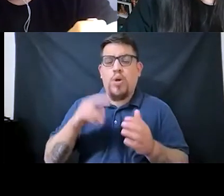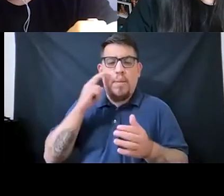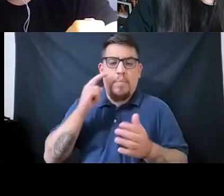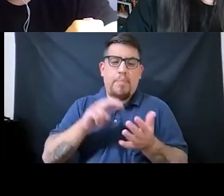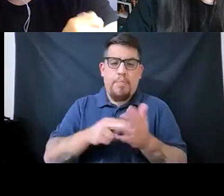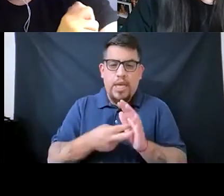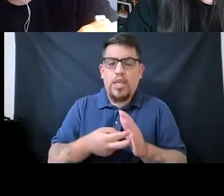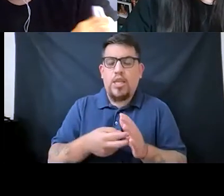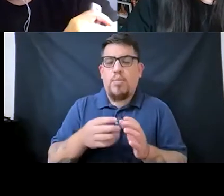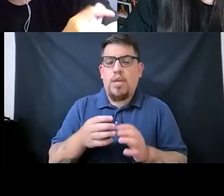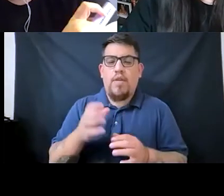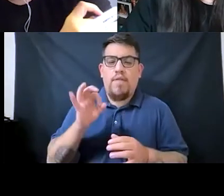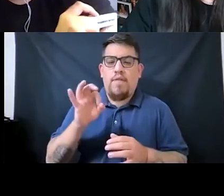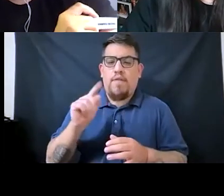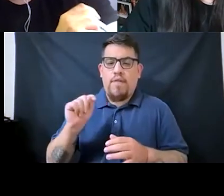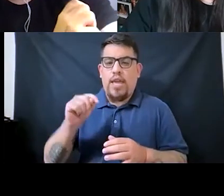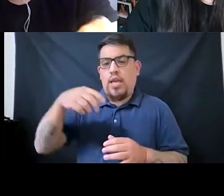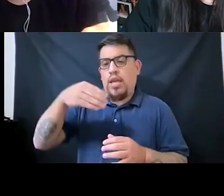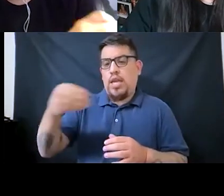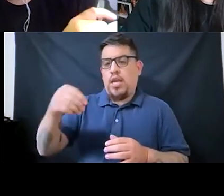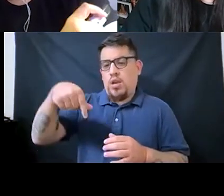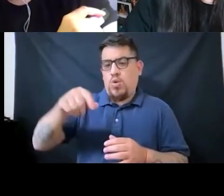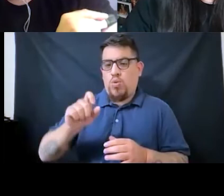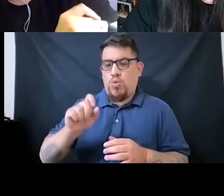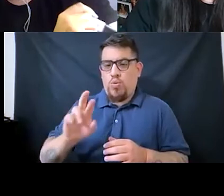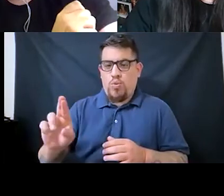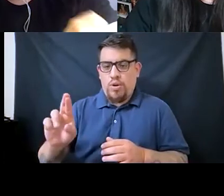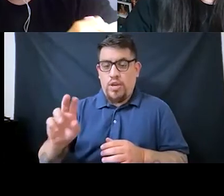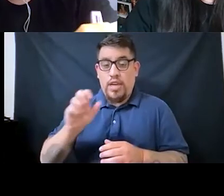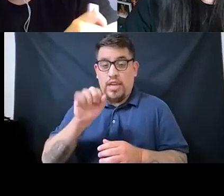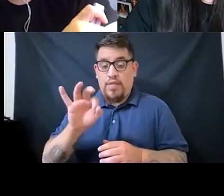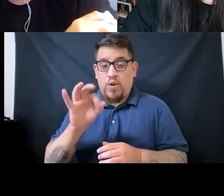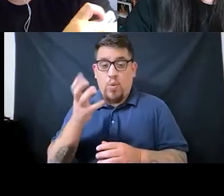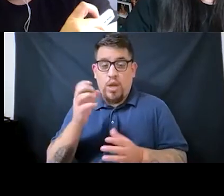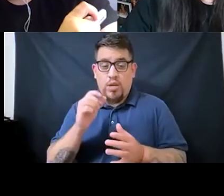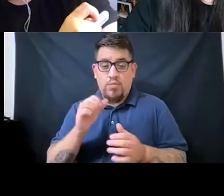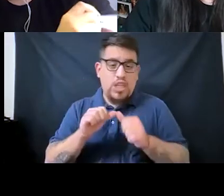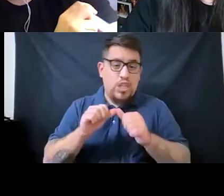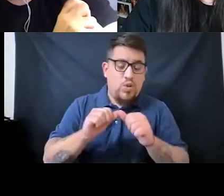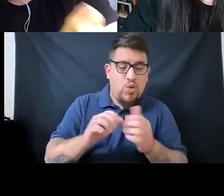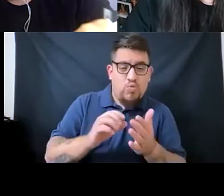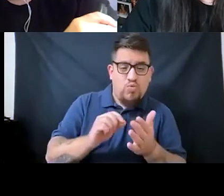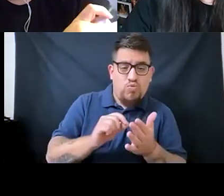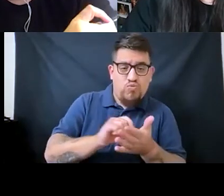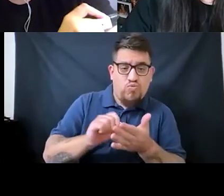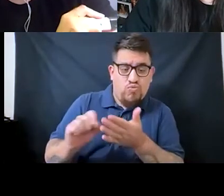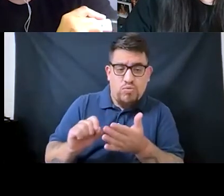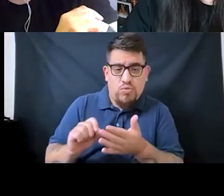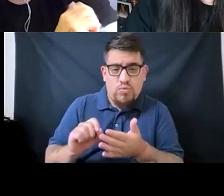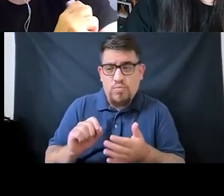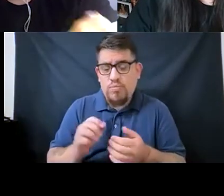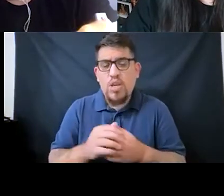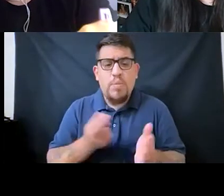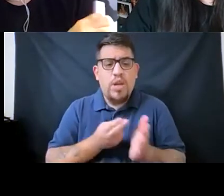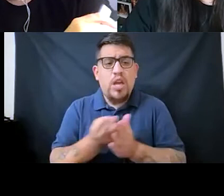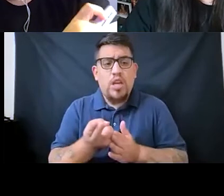fatness. So if you want to, you know, pursue writing, look for residencies and just be really honest and say,